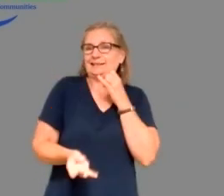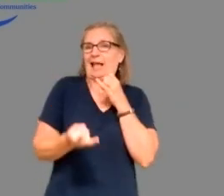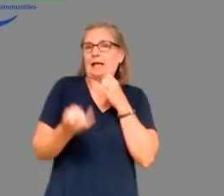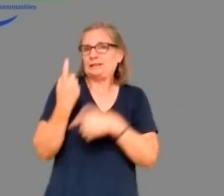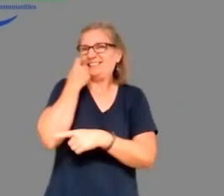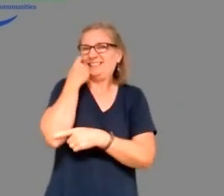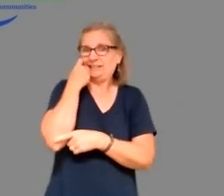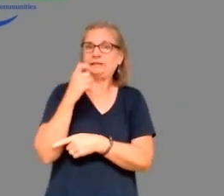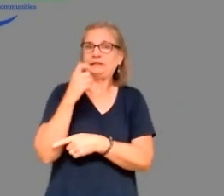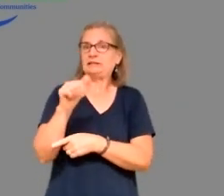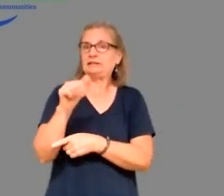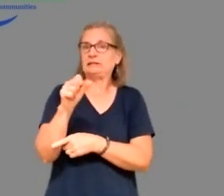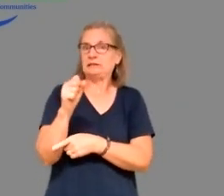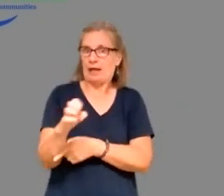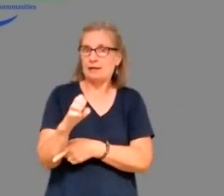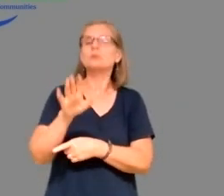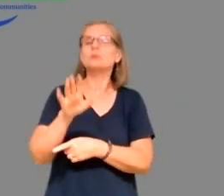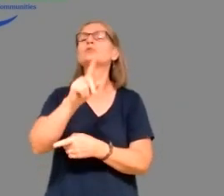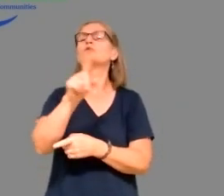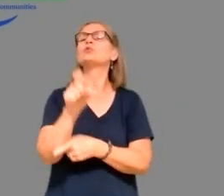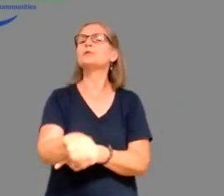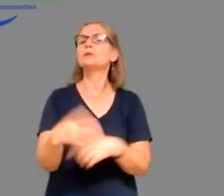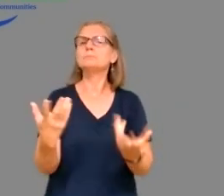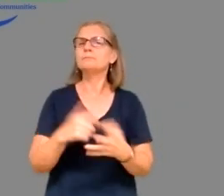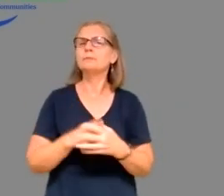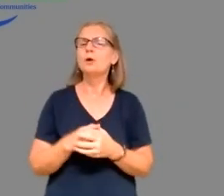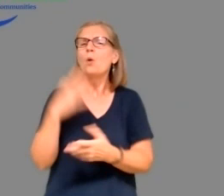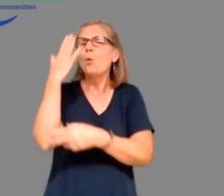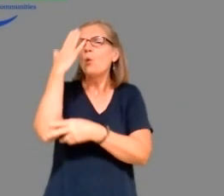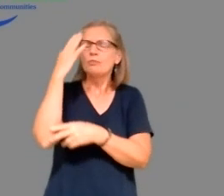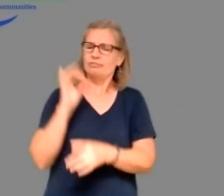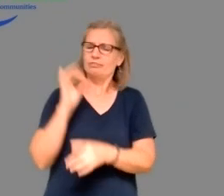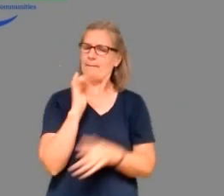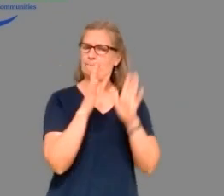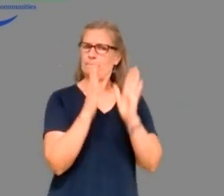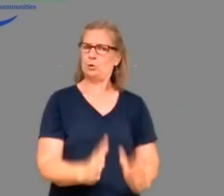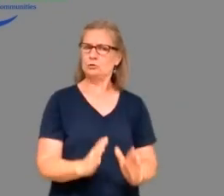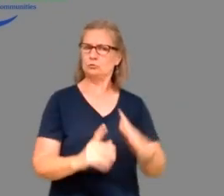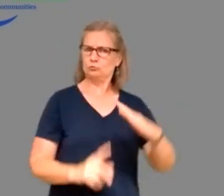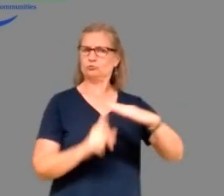know, the question really is, why weren't they tested earlier?